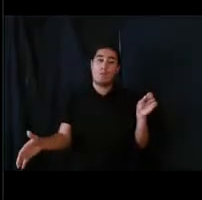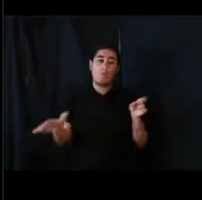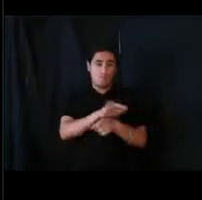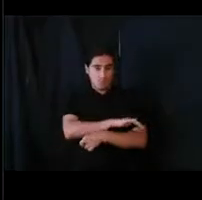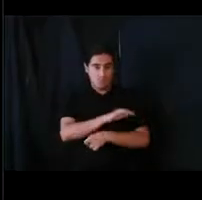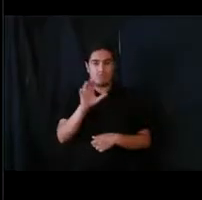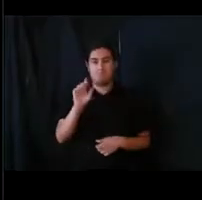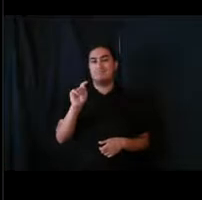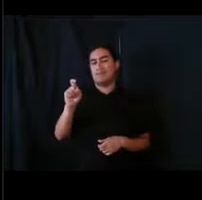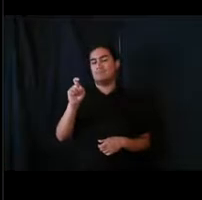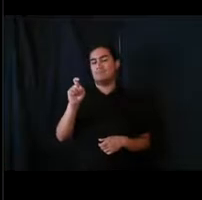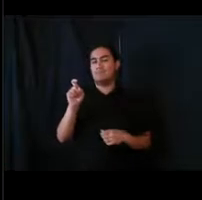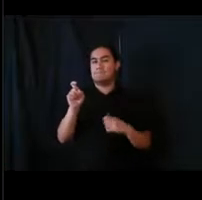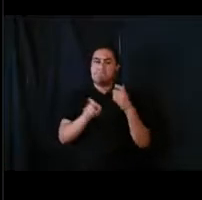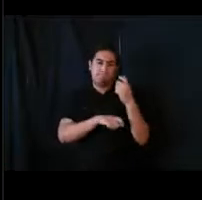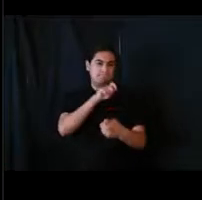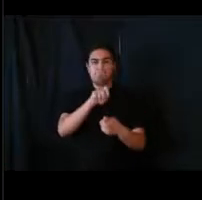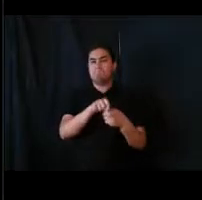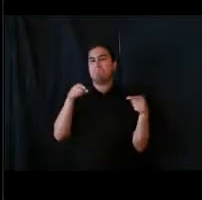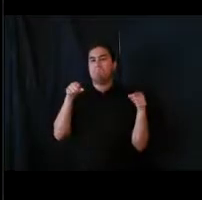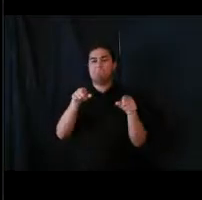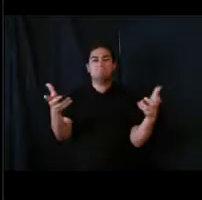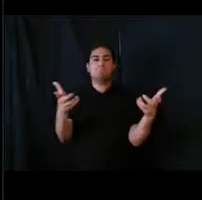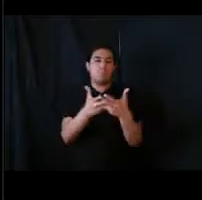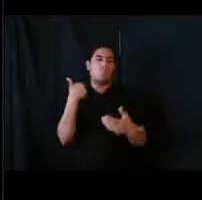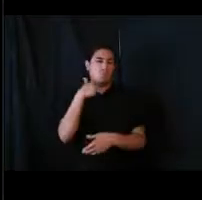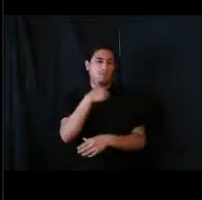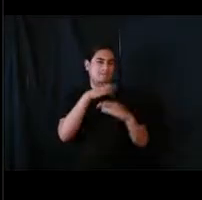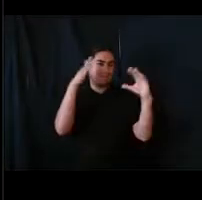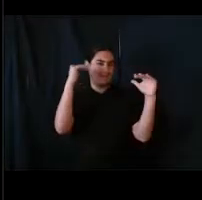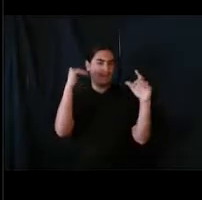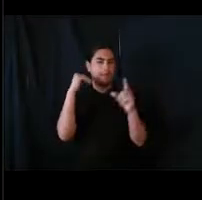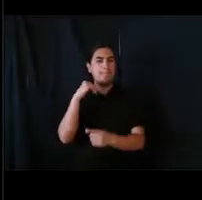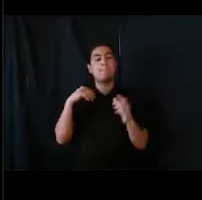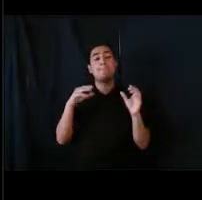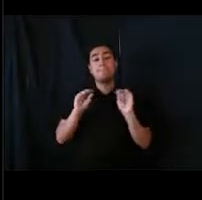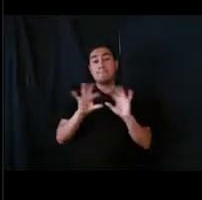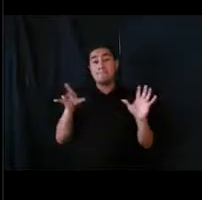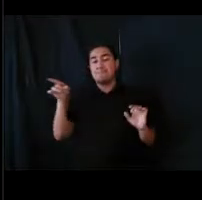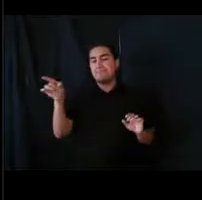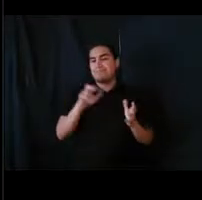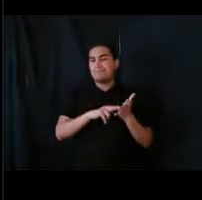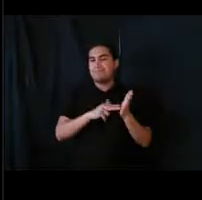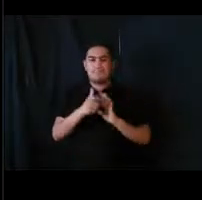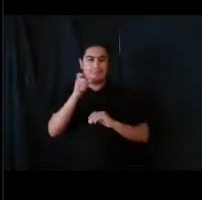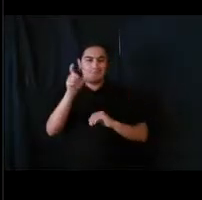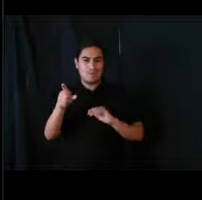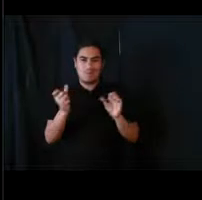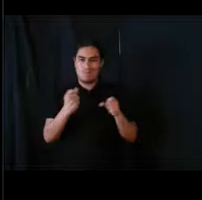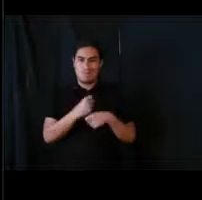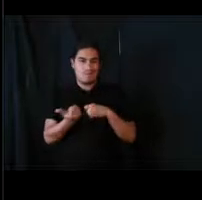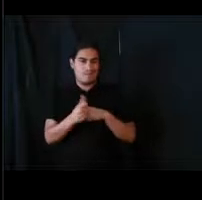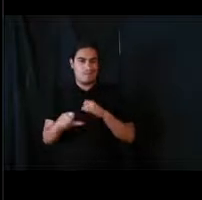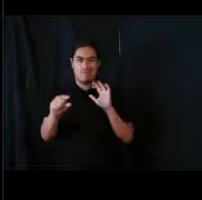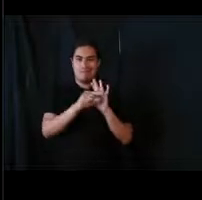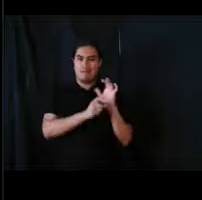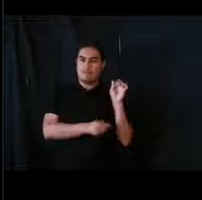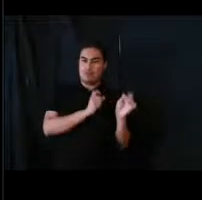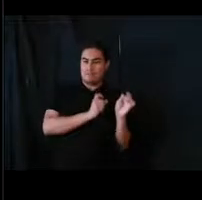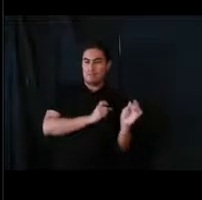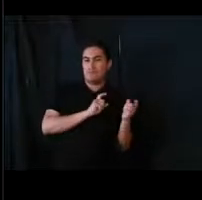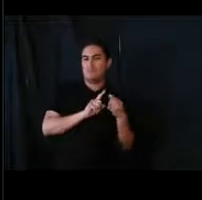taxes have come in right on on par with where we thought so obviously this means we don't need to make any uh negative adjustments